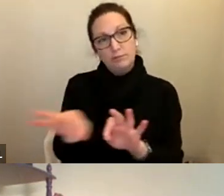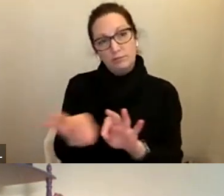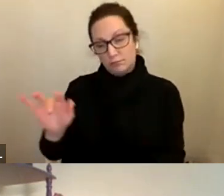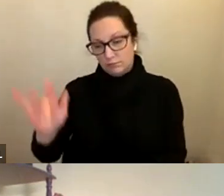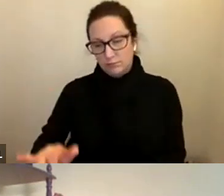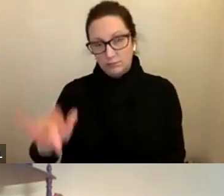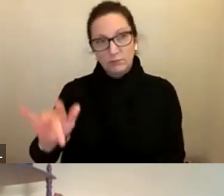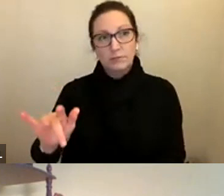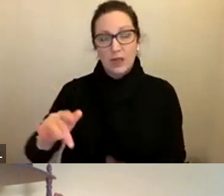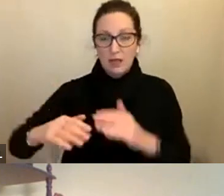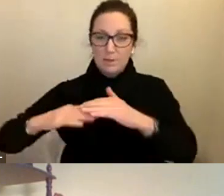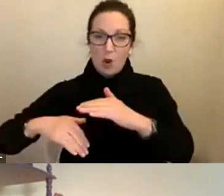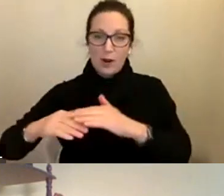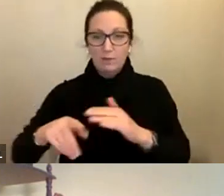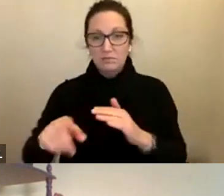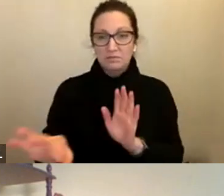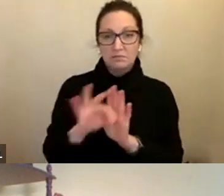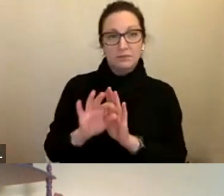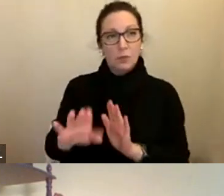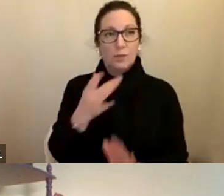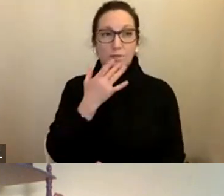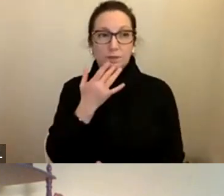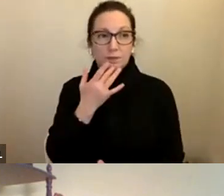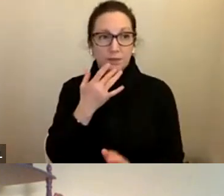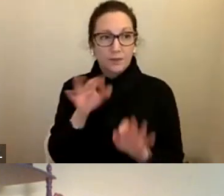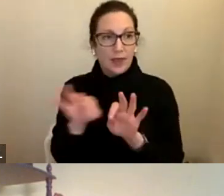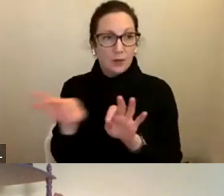the icon to select your language preference.